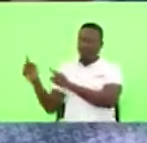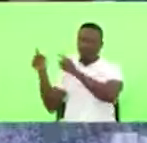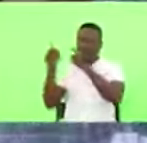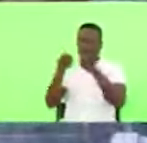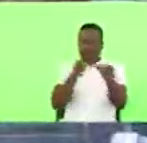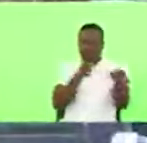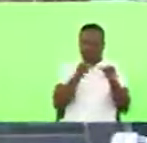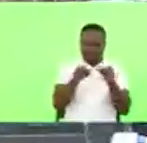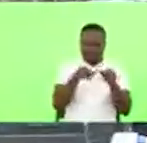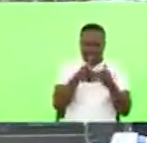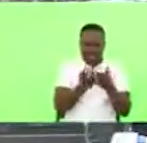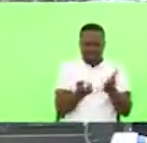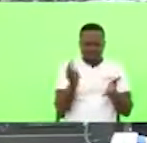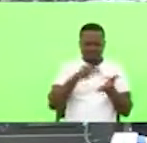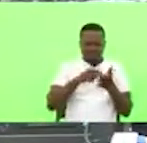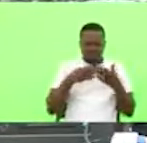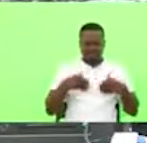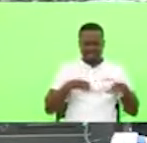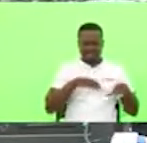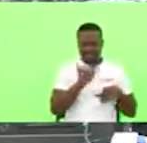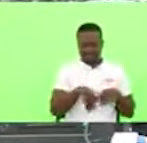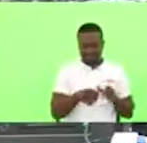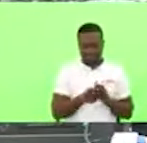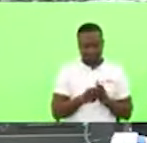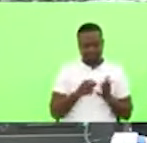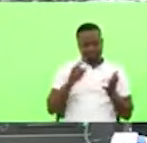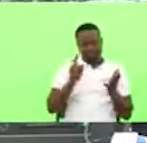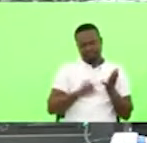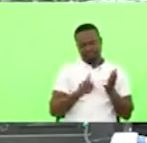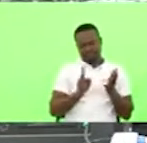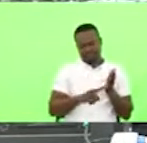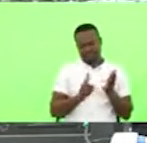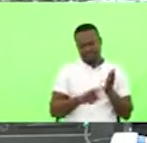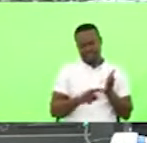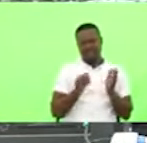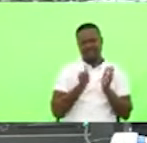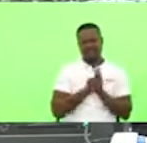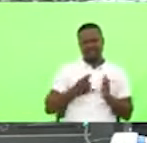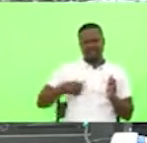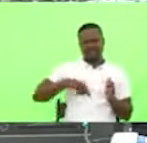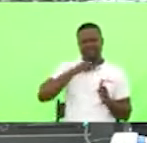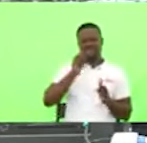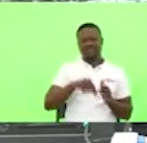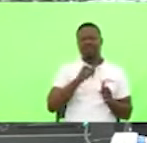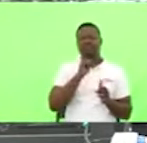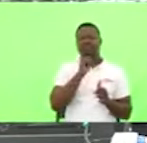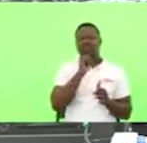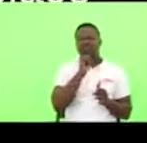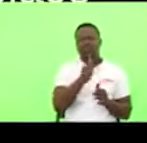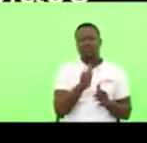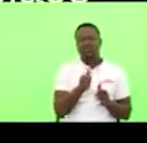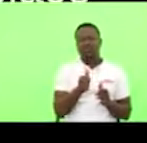is going to take place. Number five, that we need not expect